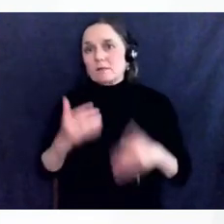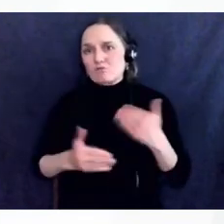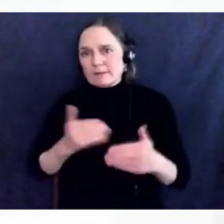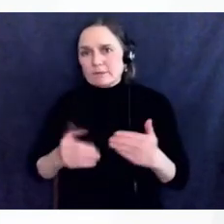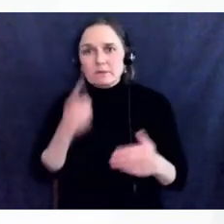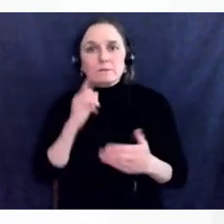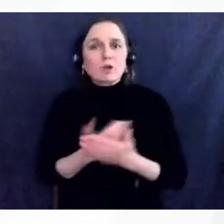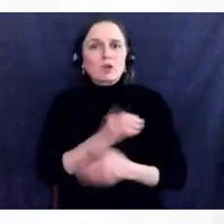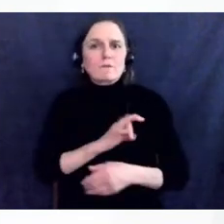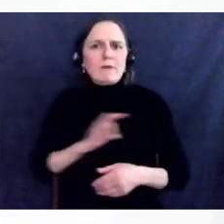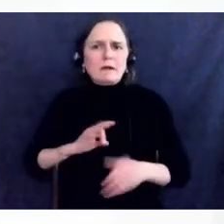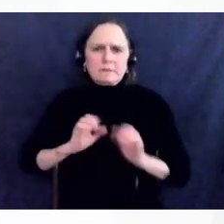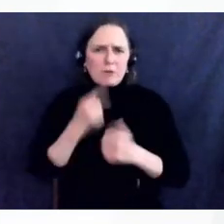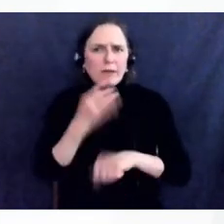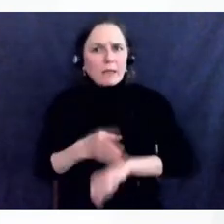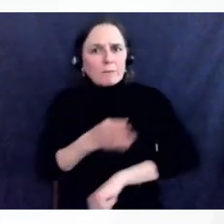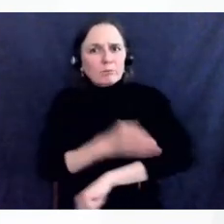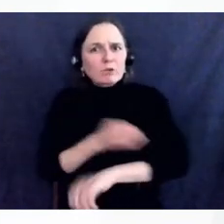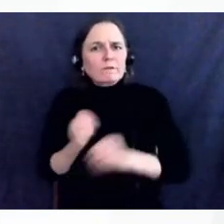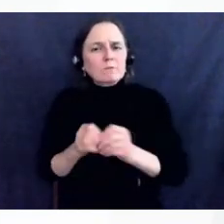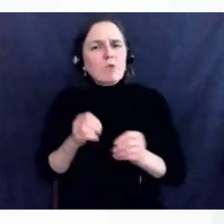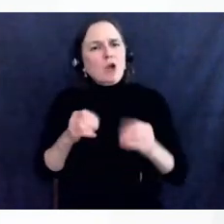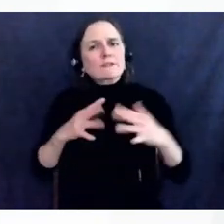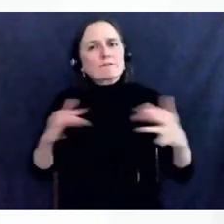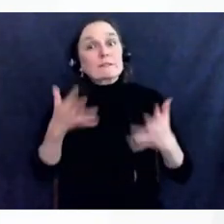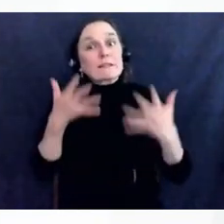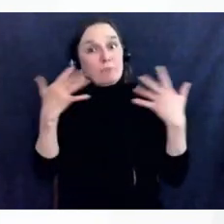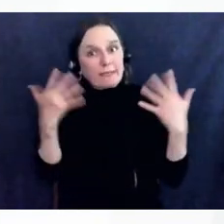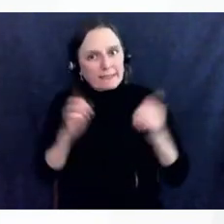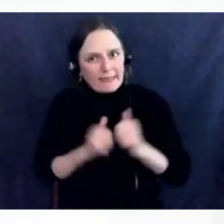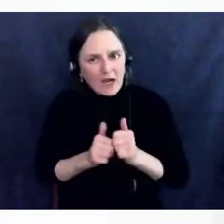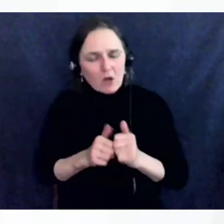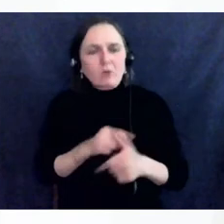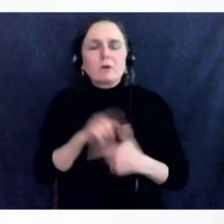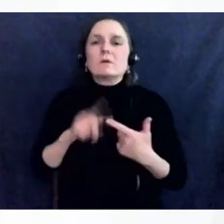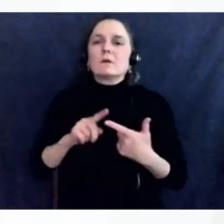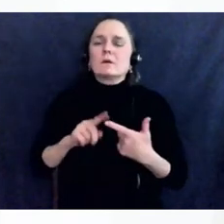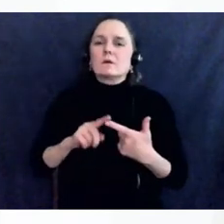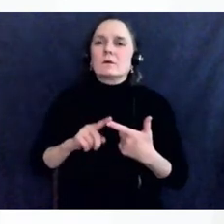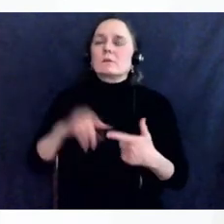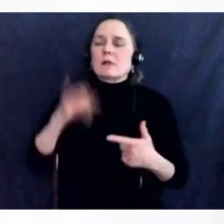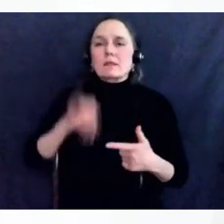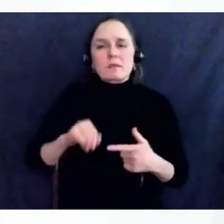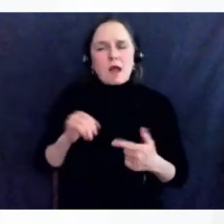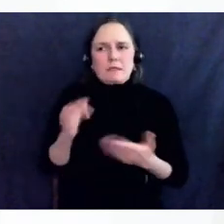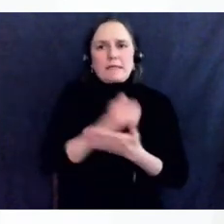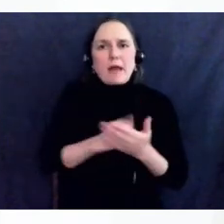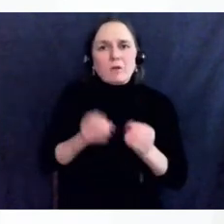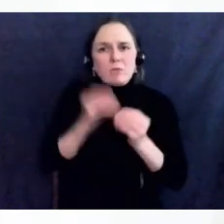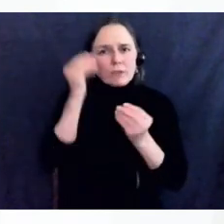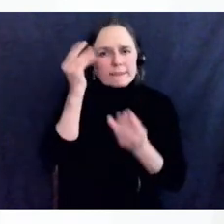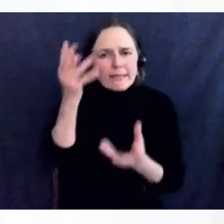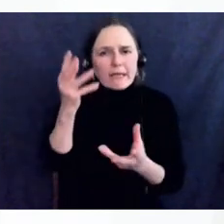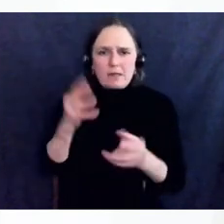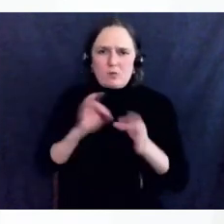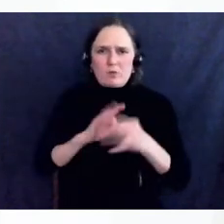familiarity with data regarding faculty demographics and use those data to up our game?